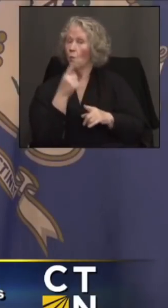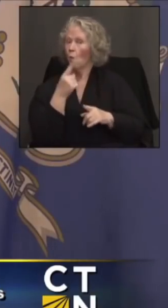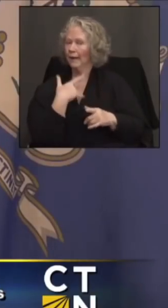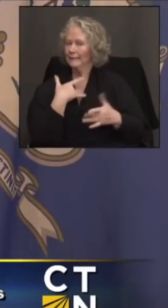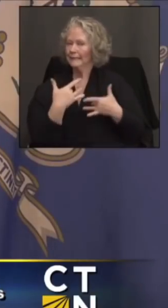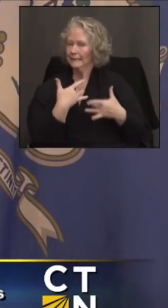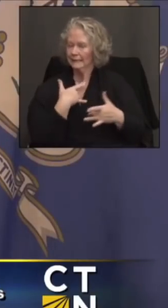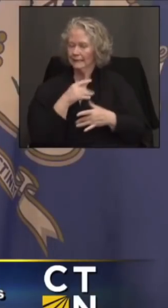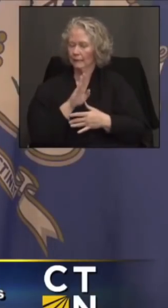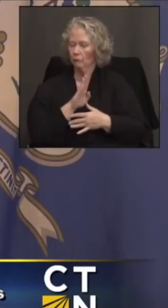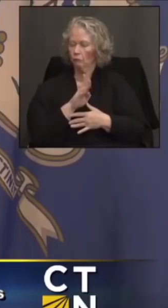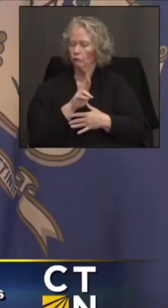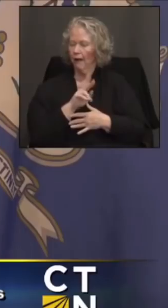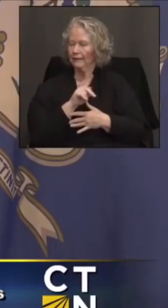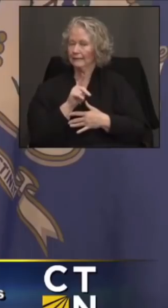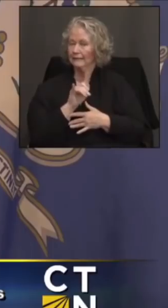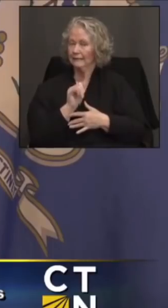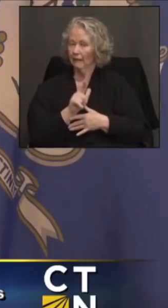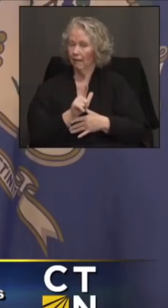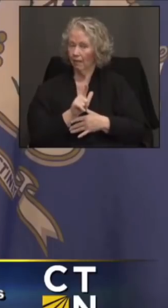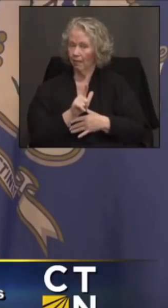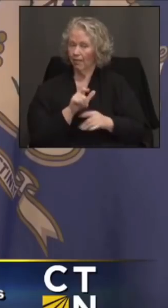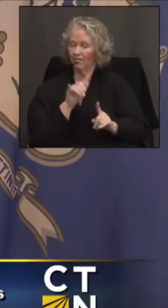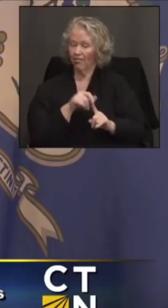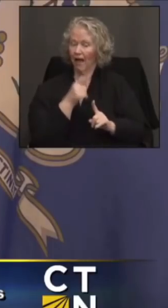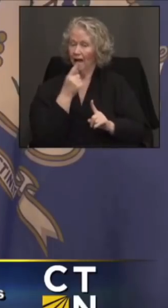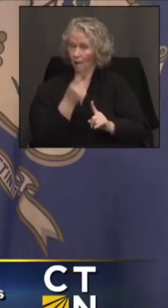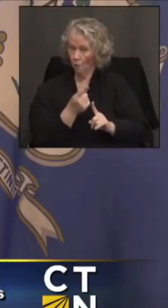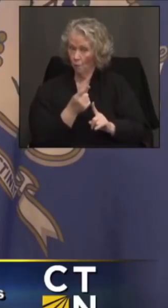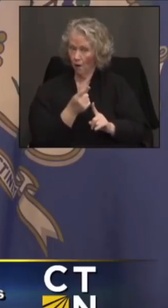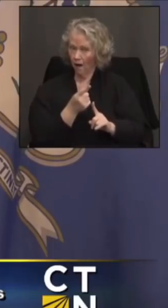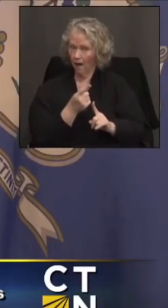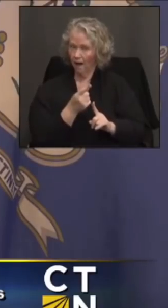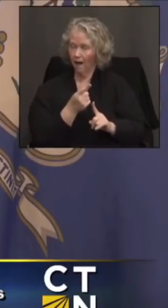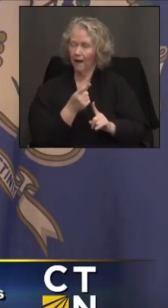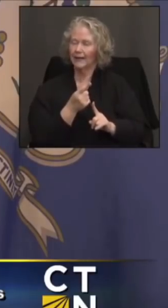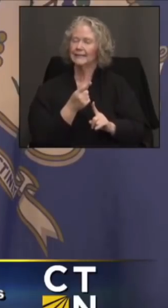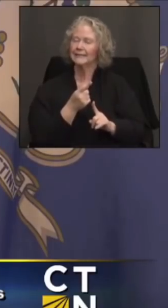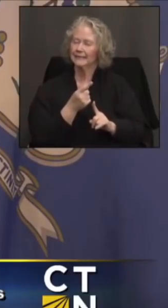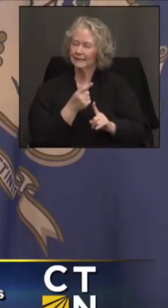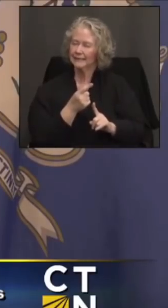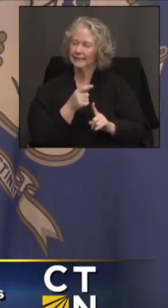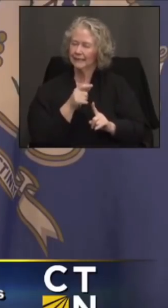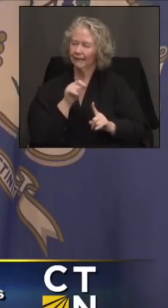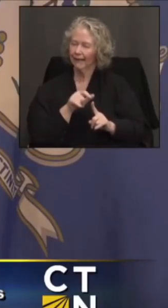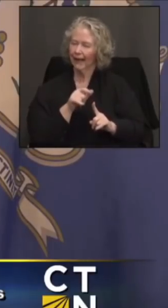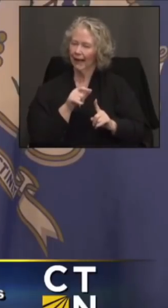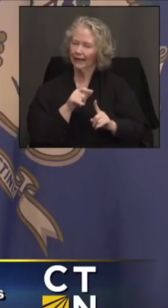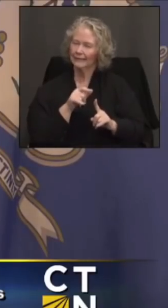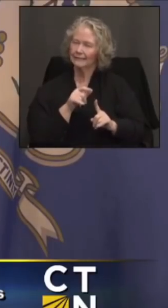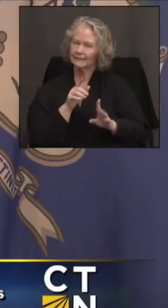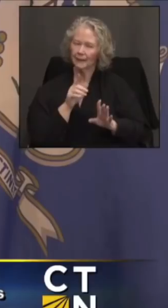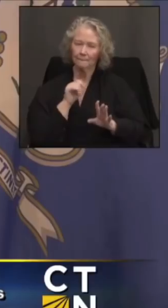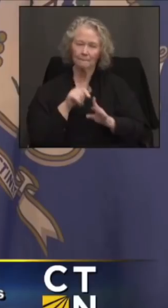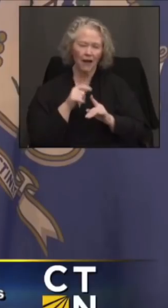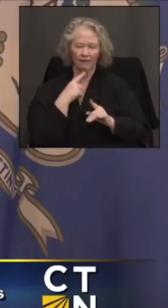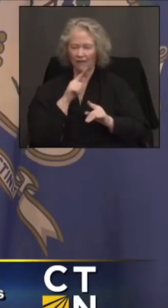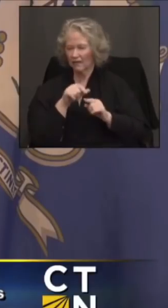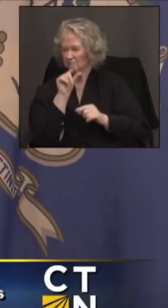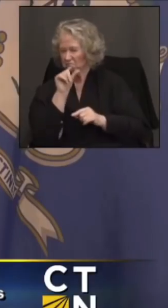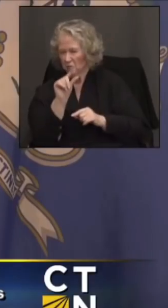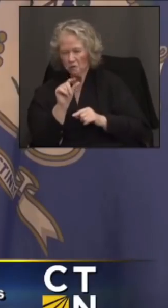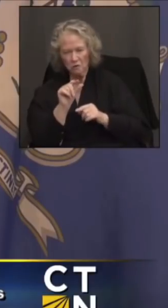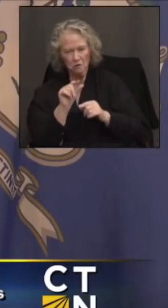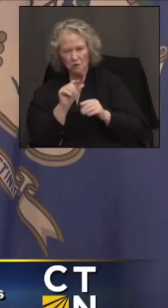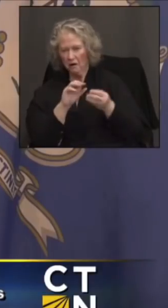variant, whatever those numbers are, is probably a little, requires a little bit more work, but that's a very, very tiny piece of our